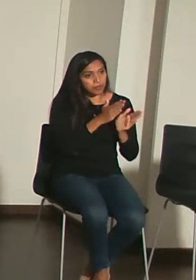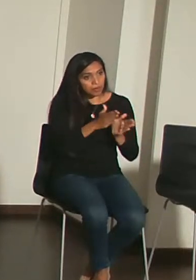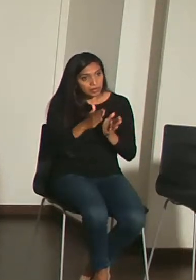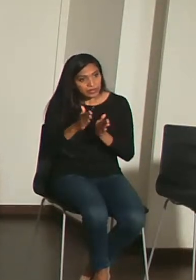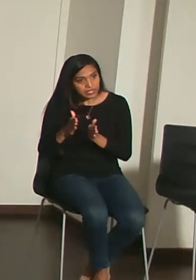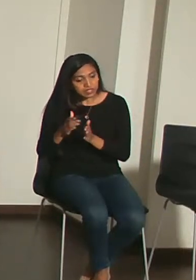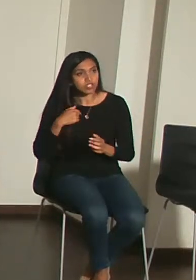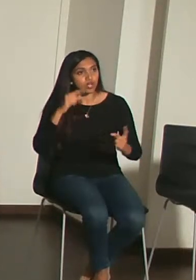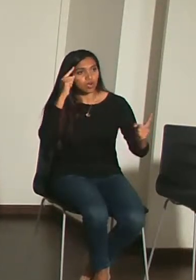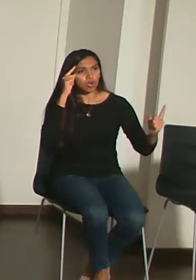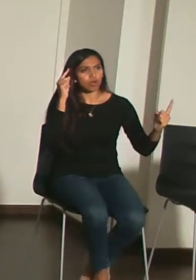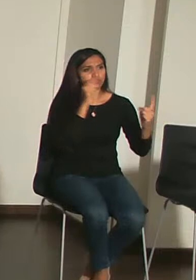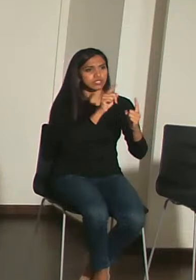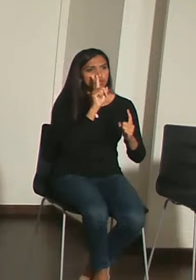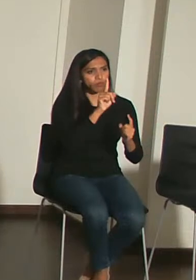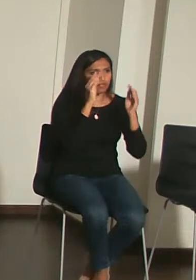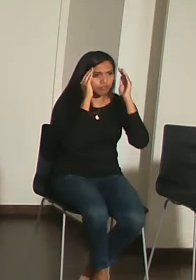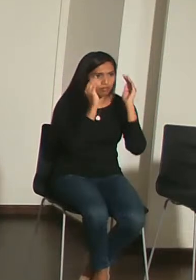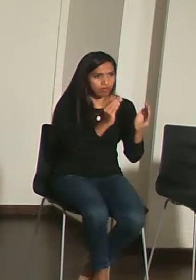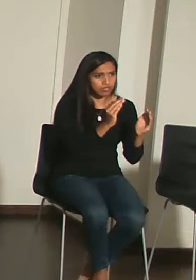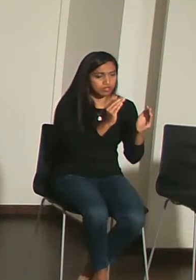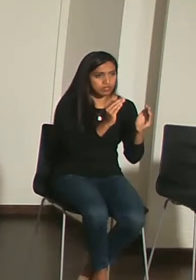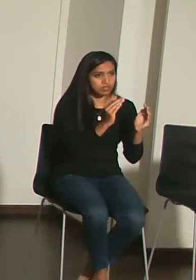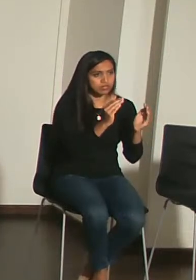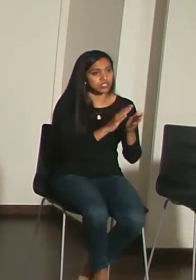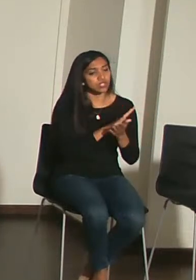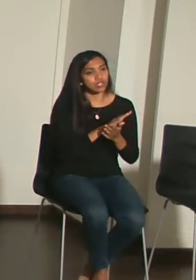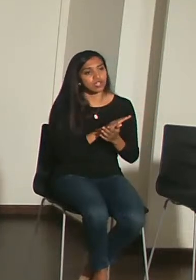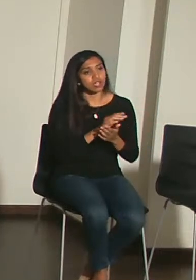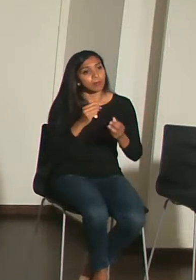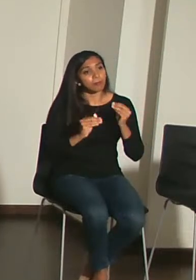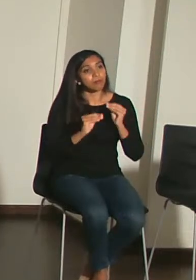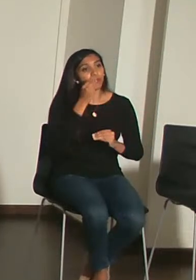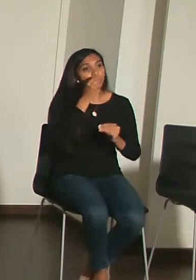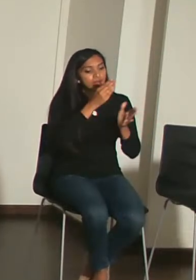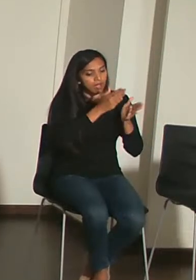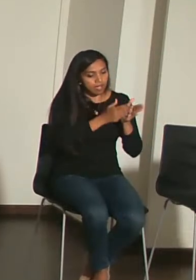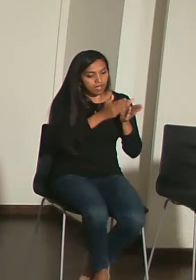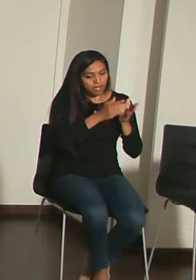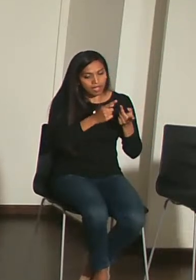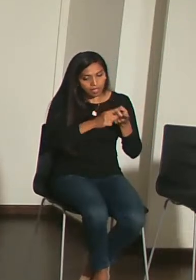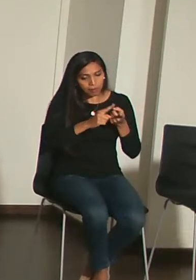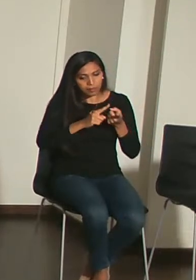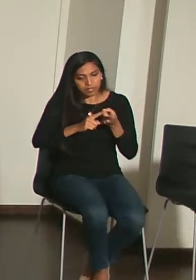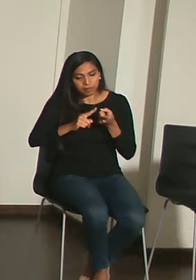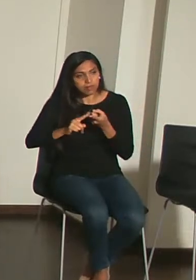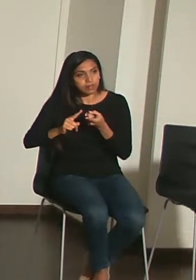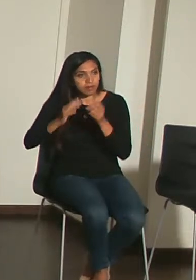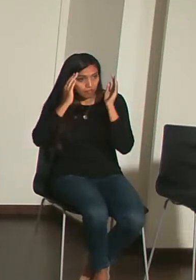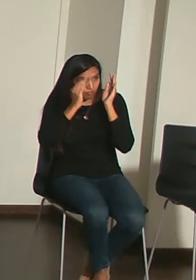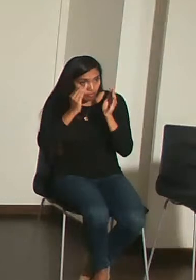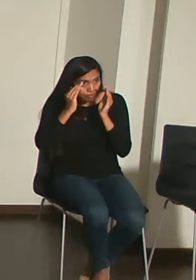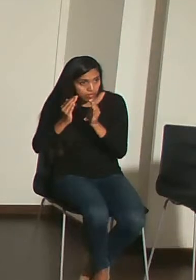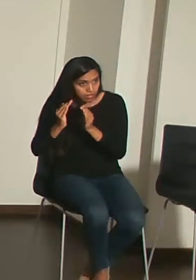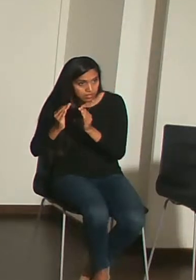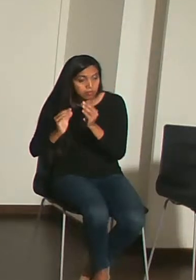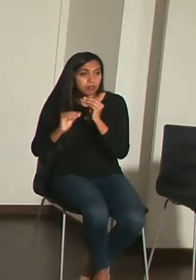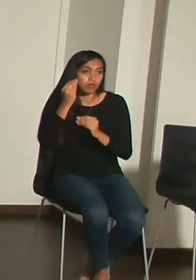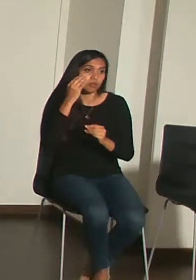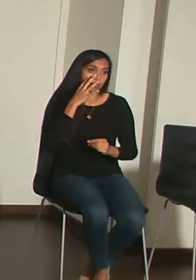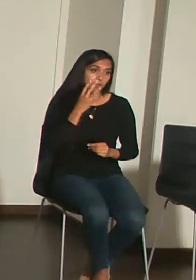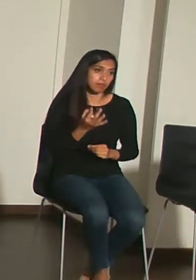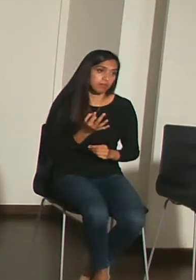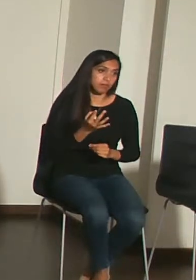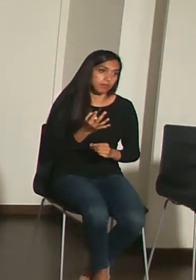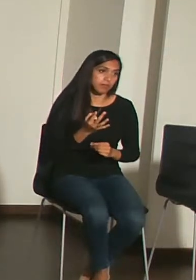object, because it's very easy to move over objects. I feel like uh, even once the presencing has happened, it's